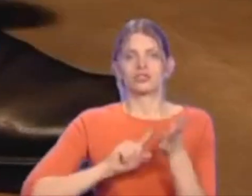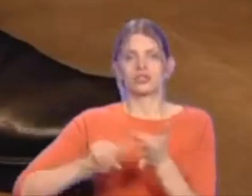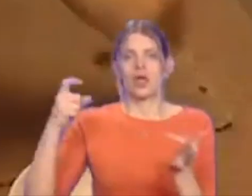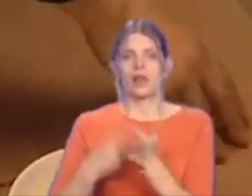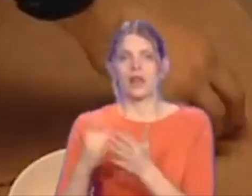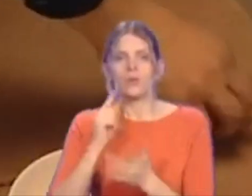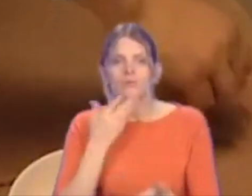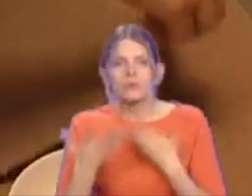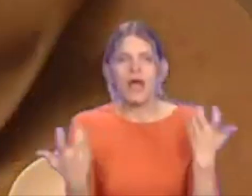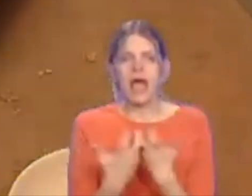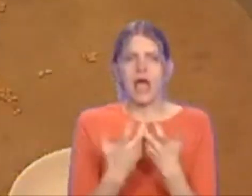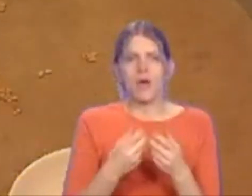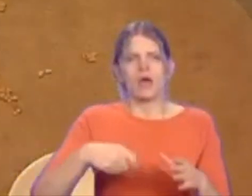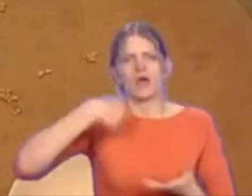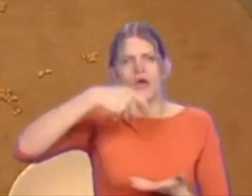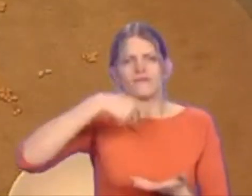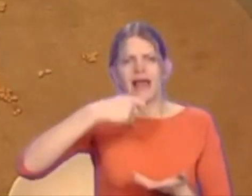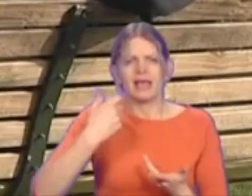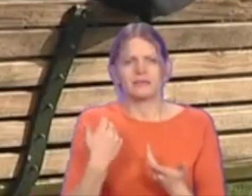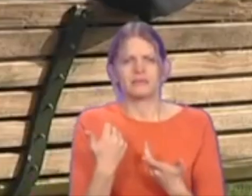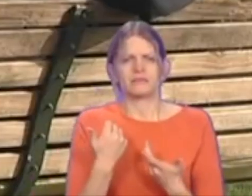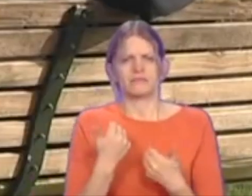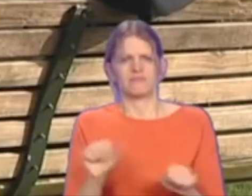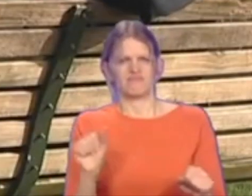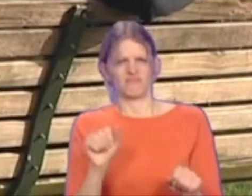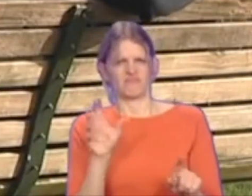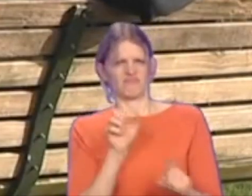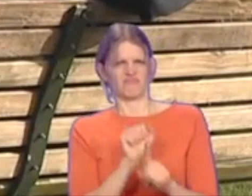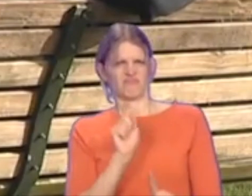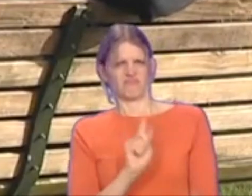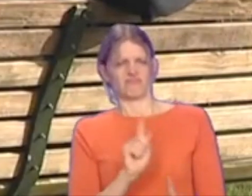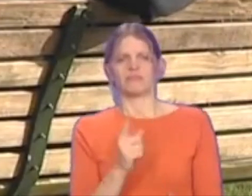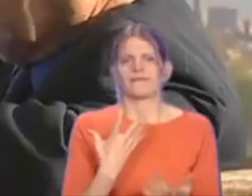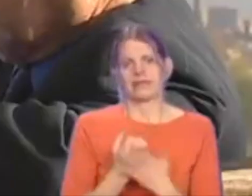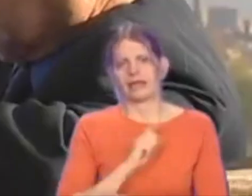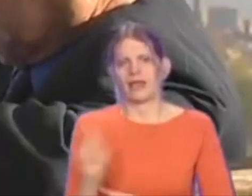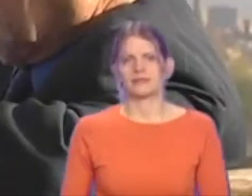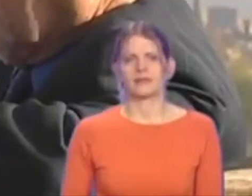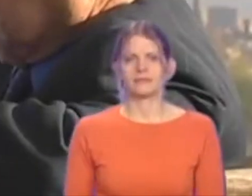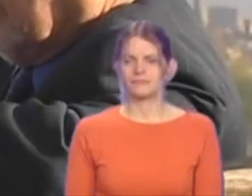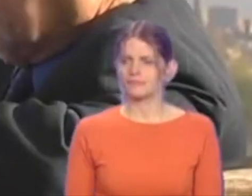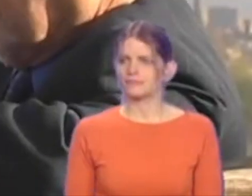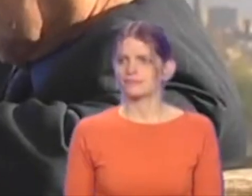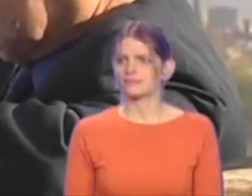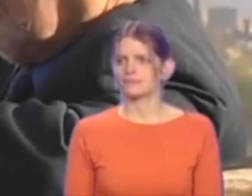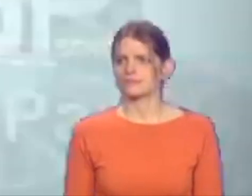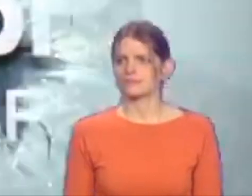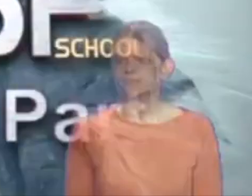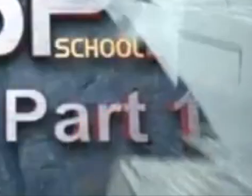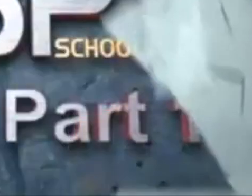how cornflakes can help tell if you're under surveillance, and we speak to the last journalist to interview British traitor Kim Philby before his